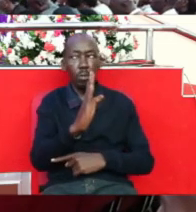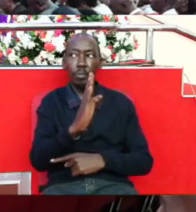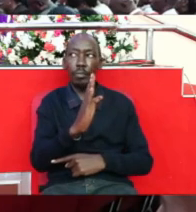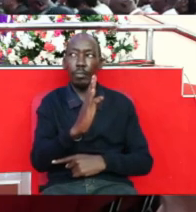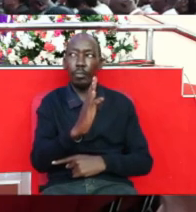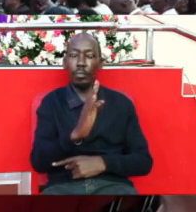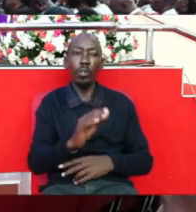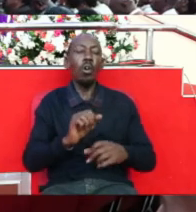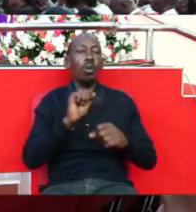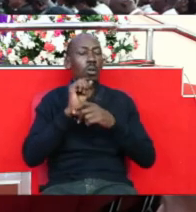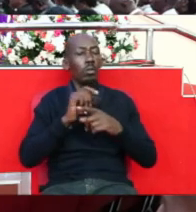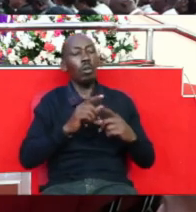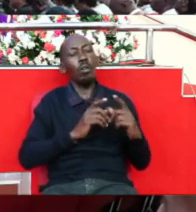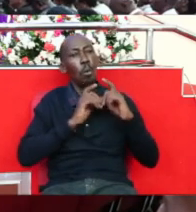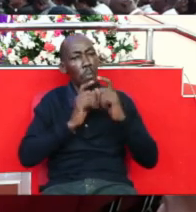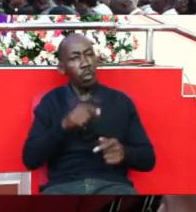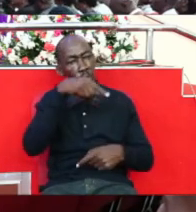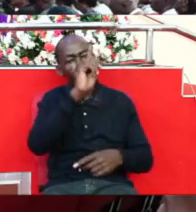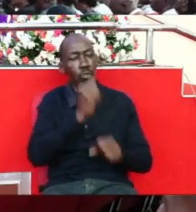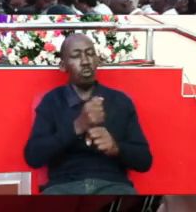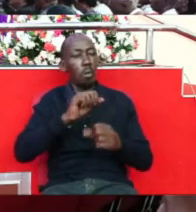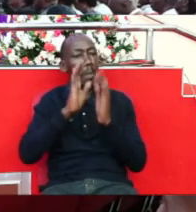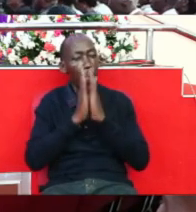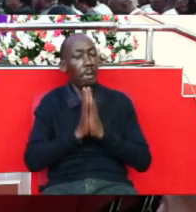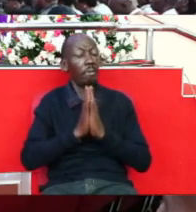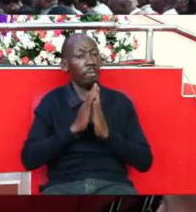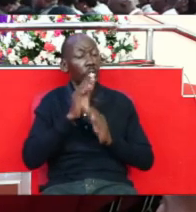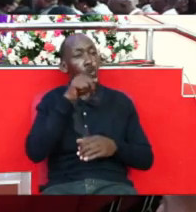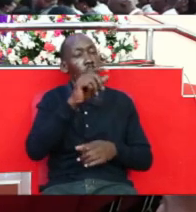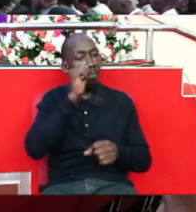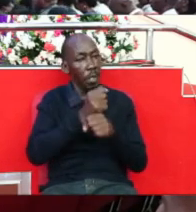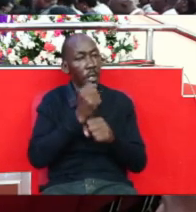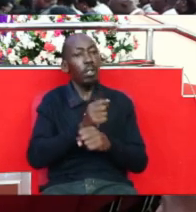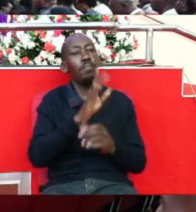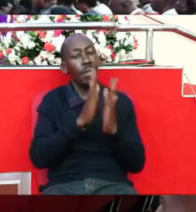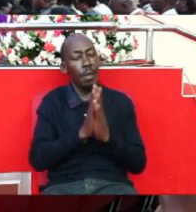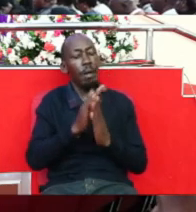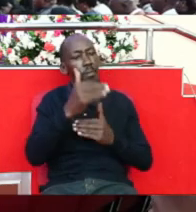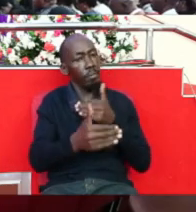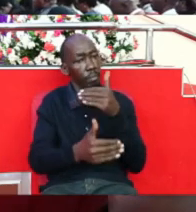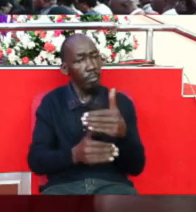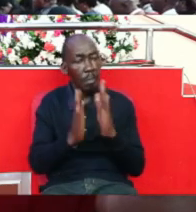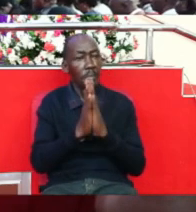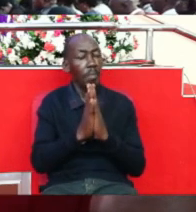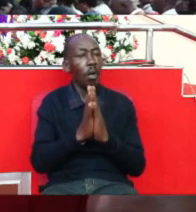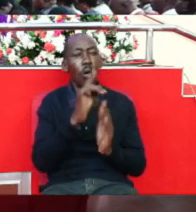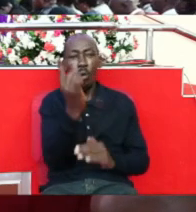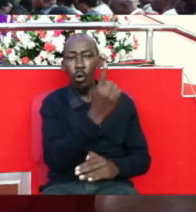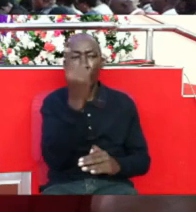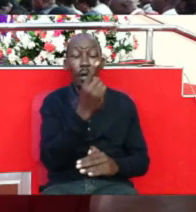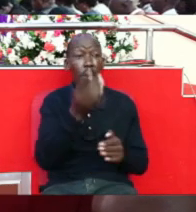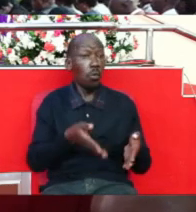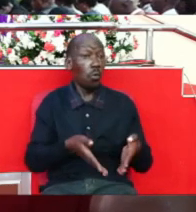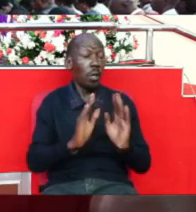Mungu. Commit yourself to prayer. Ujitoe kupitia maombi. Commit yourself to prayer. Na ujitoe maombi. For it is the only avenue